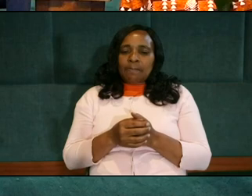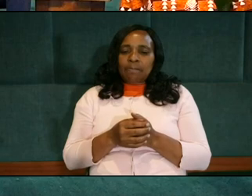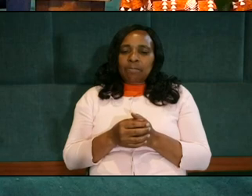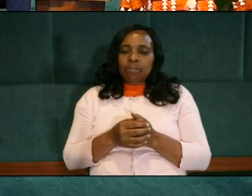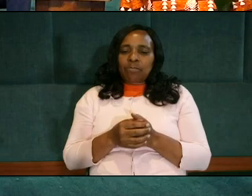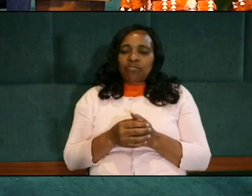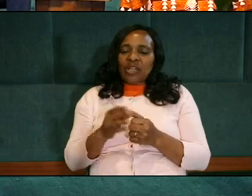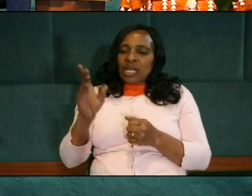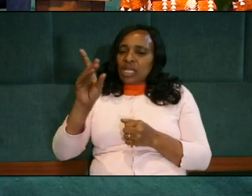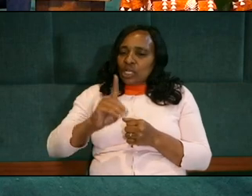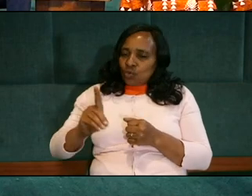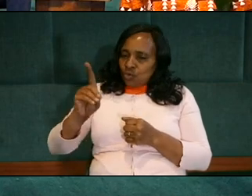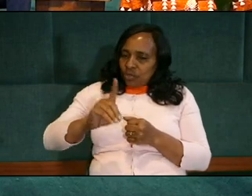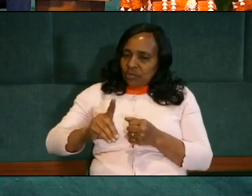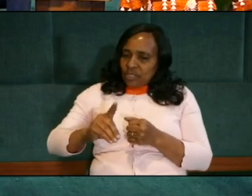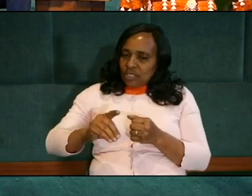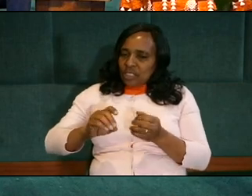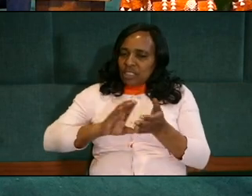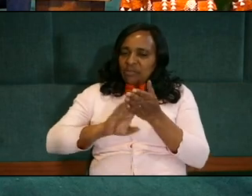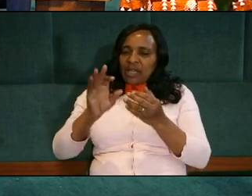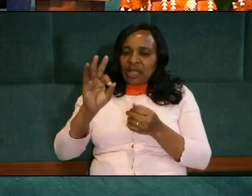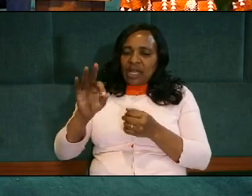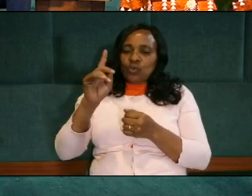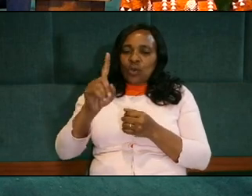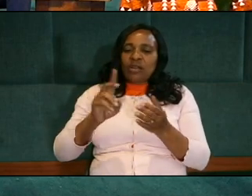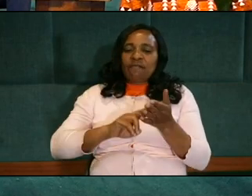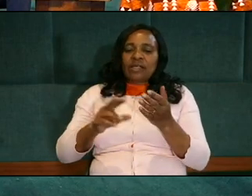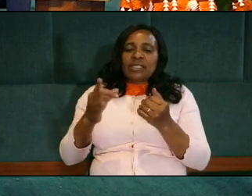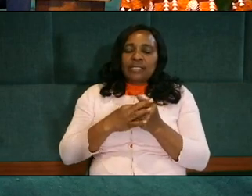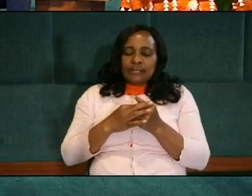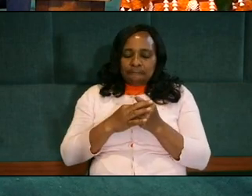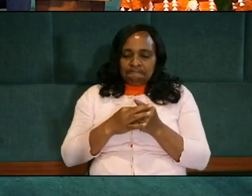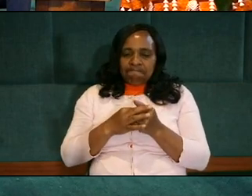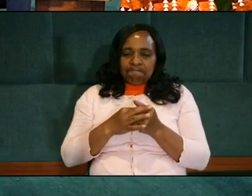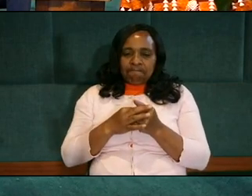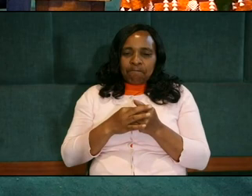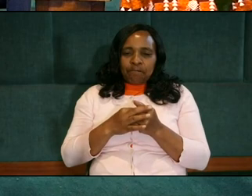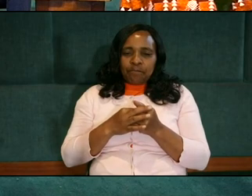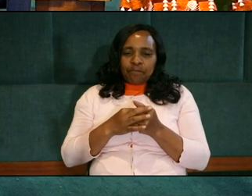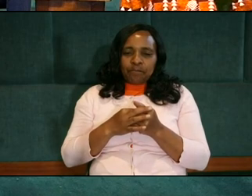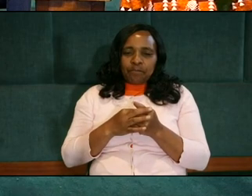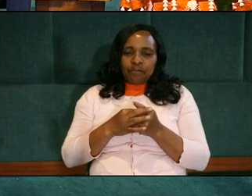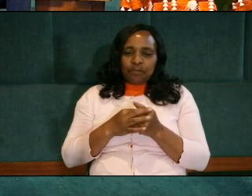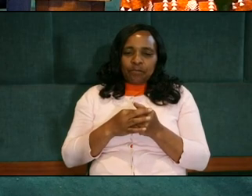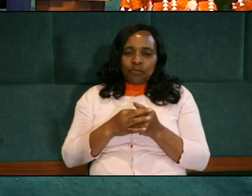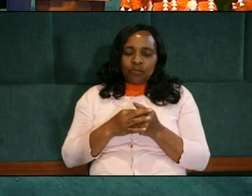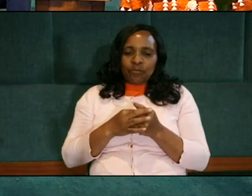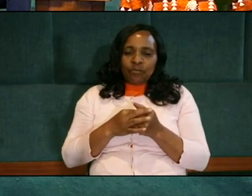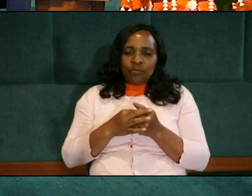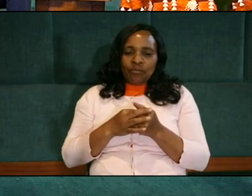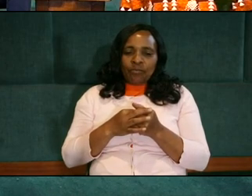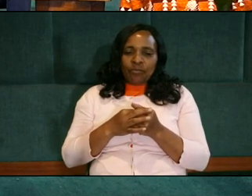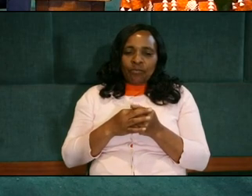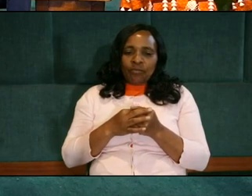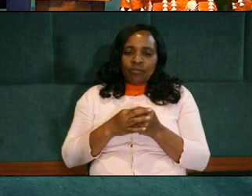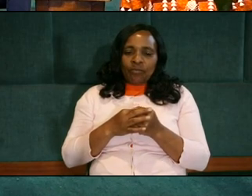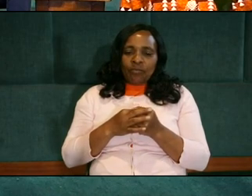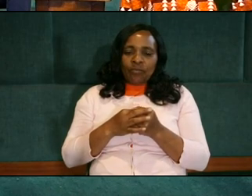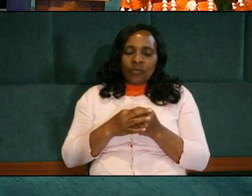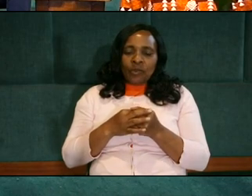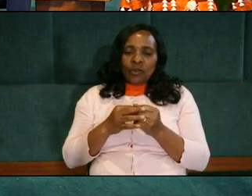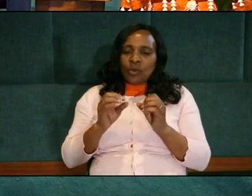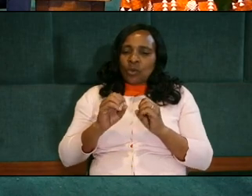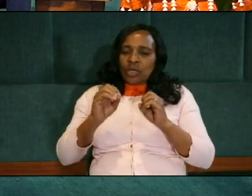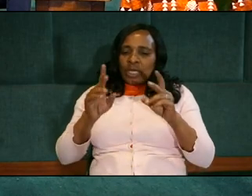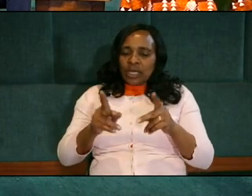Let's read Deuteronomy 31, verse 8. Maybe Elsie can read it as we close.